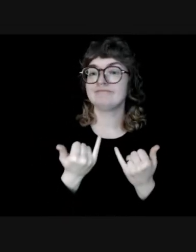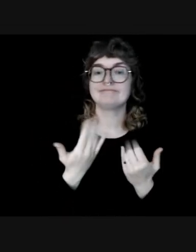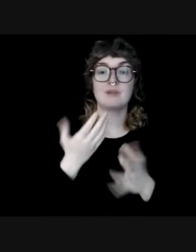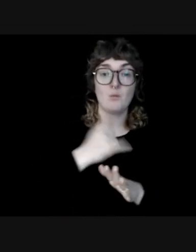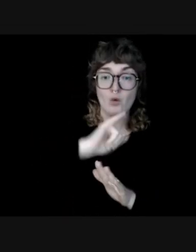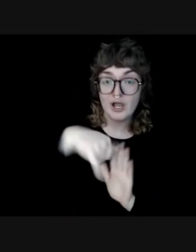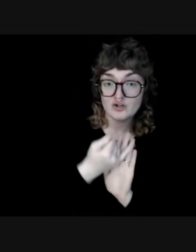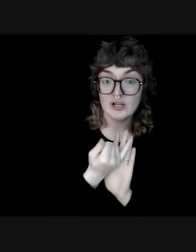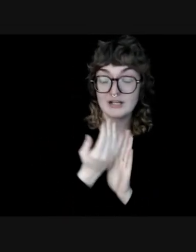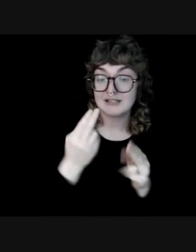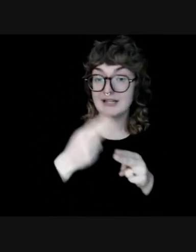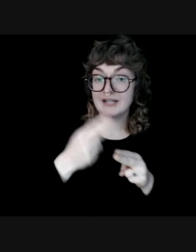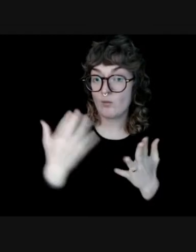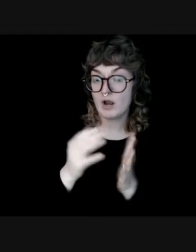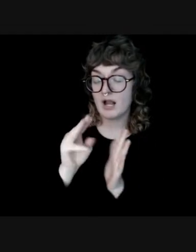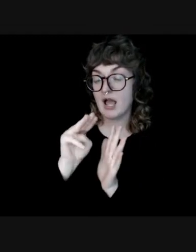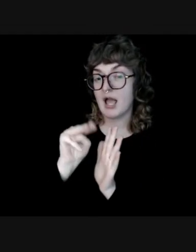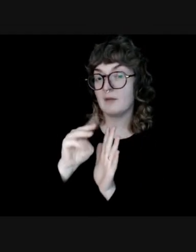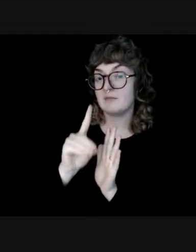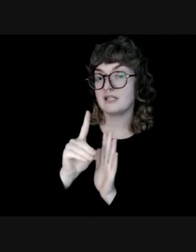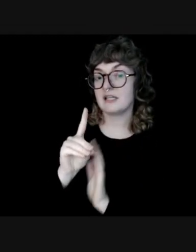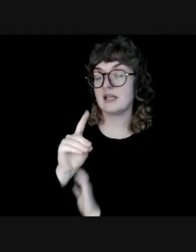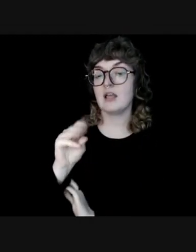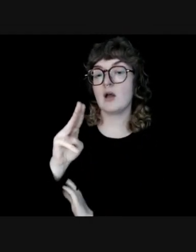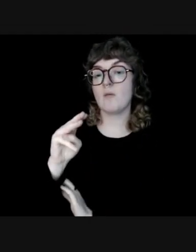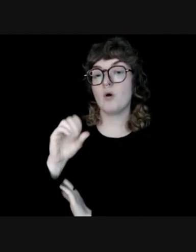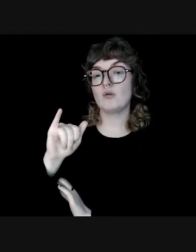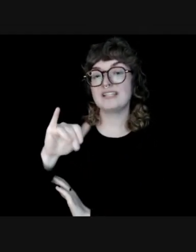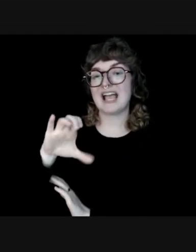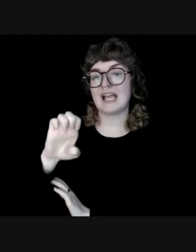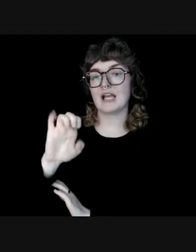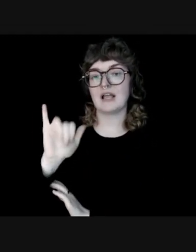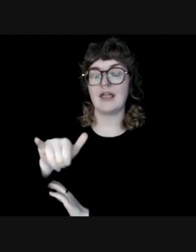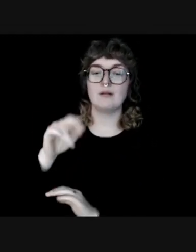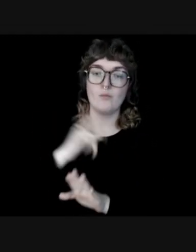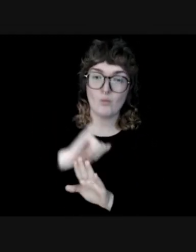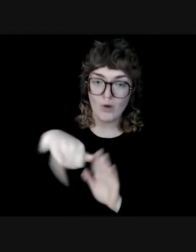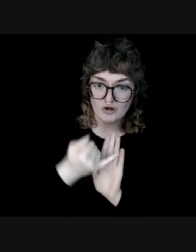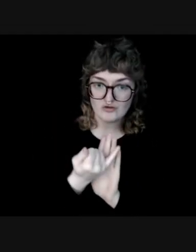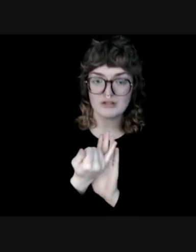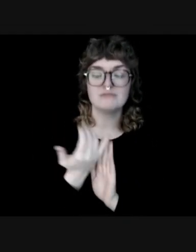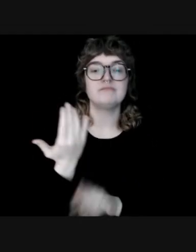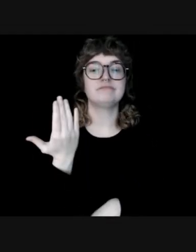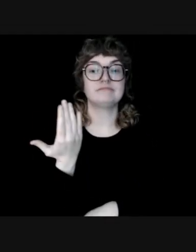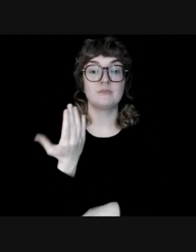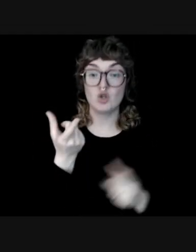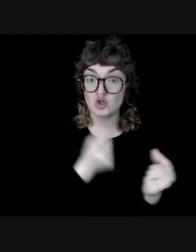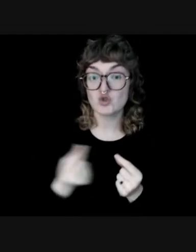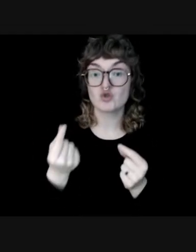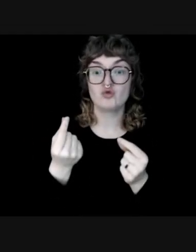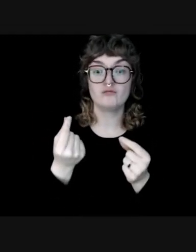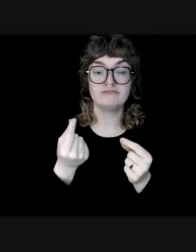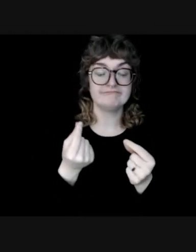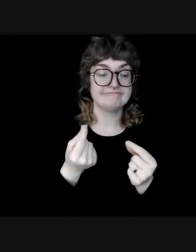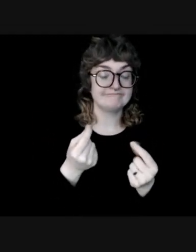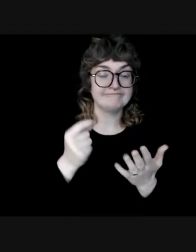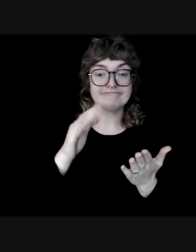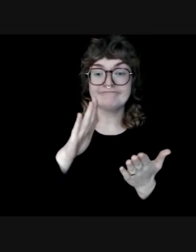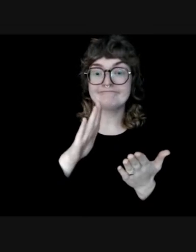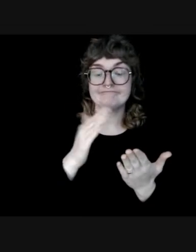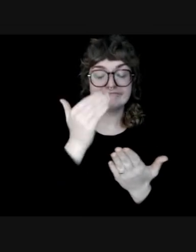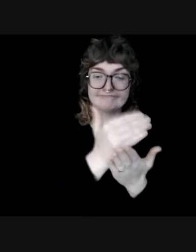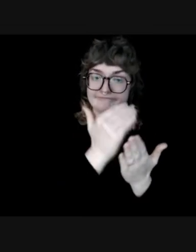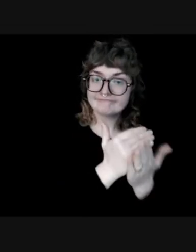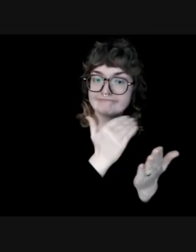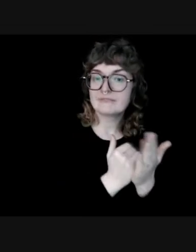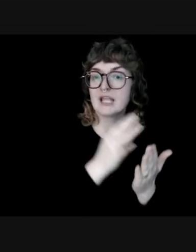Mosaic, an initiative of the Maryland Four Centuries Project, which has created a list of Maryland firsts, firsts in the state and firsts